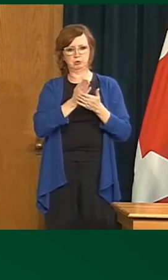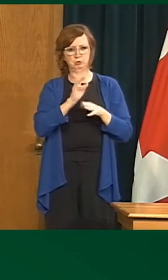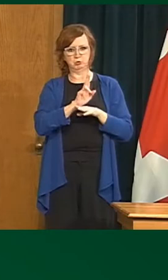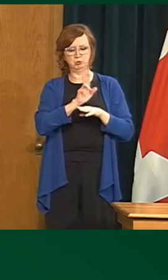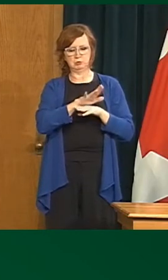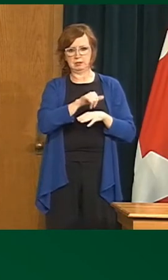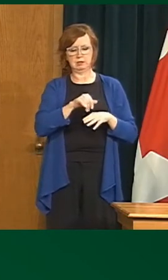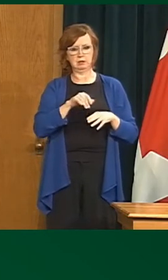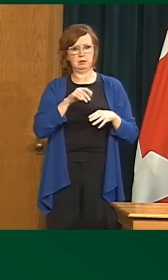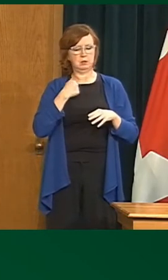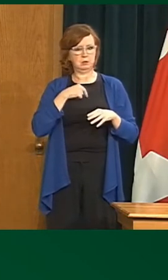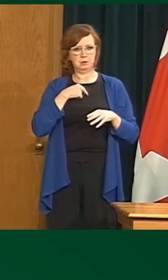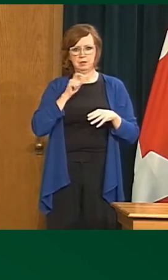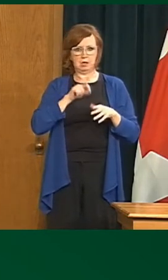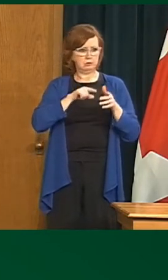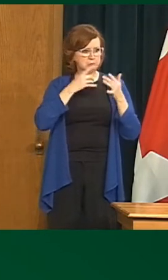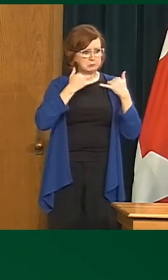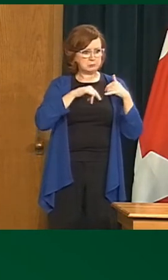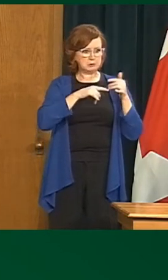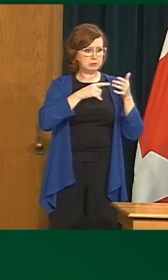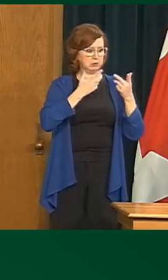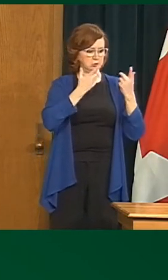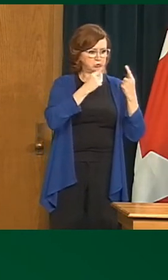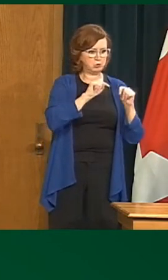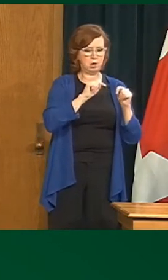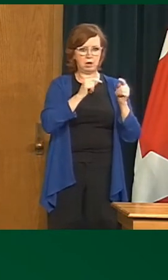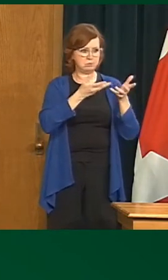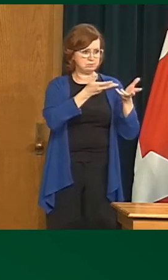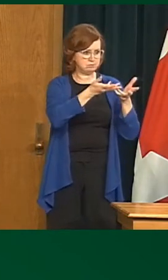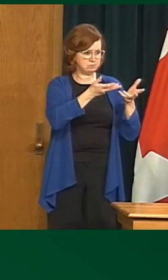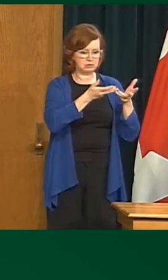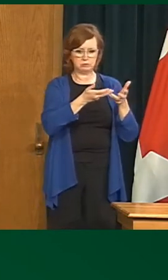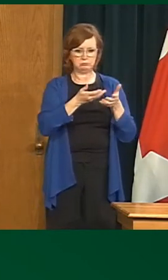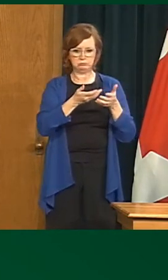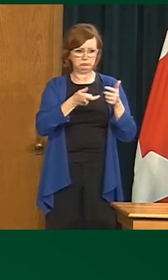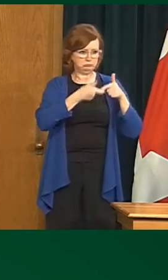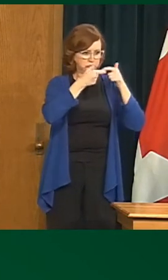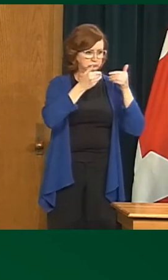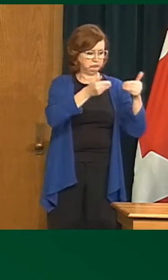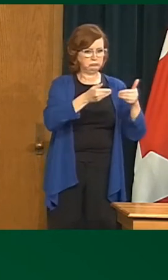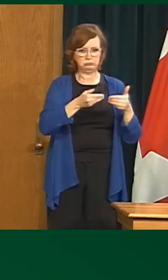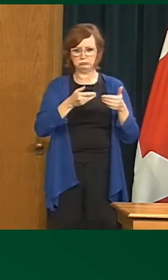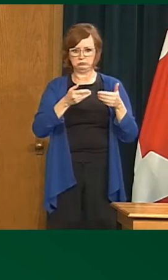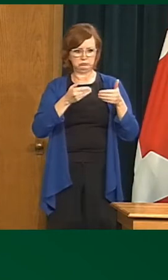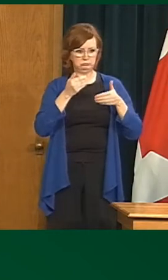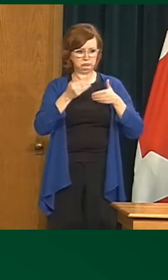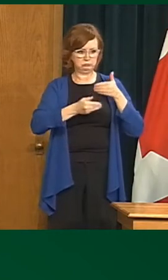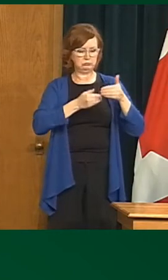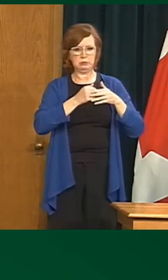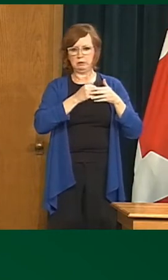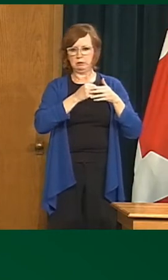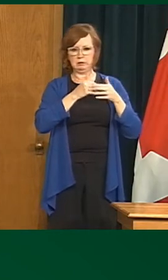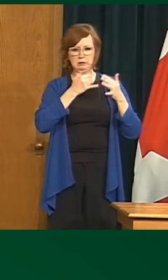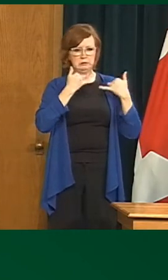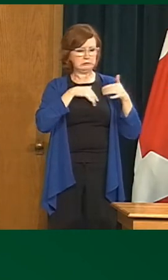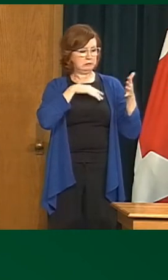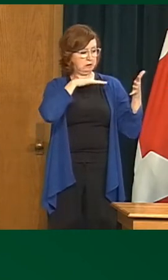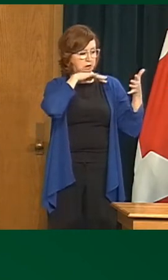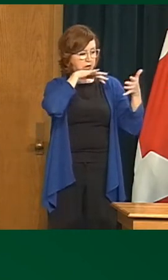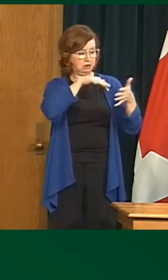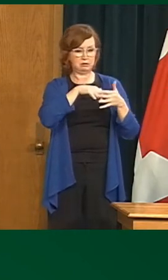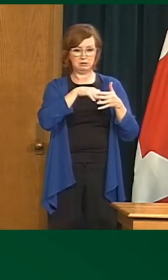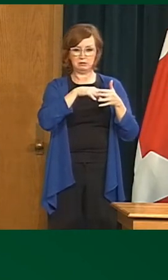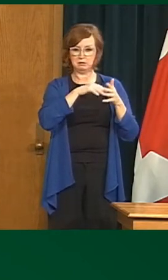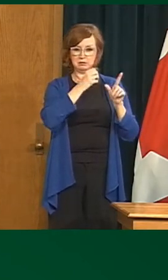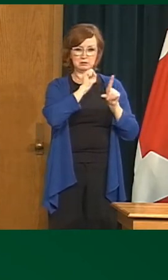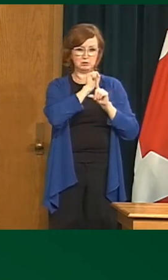only accessing the tools that we need, but accessing the tools that will provide the quality of outcomes that